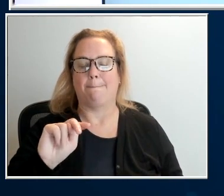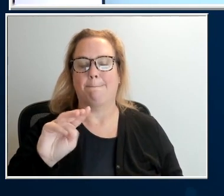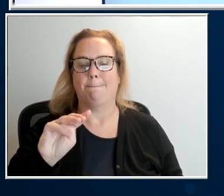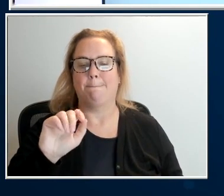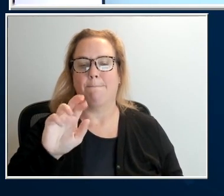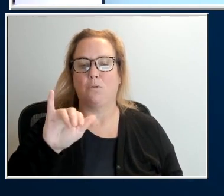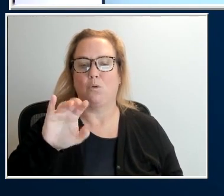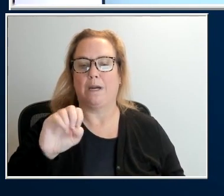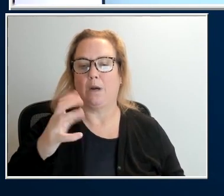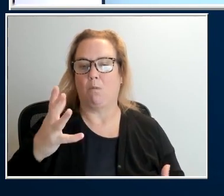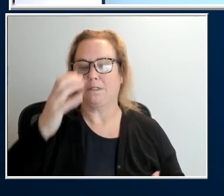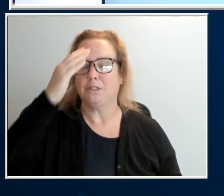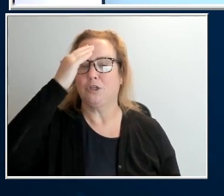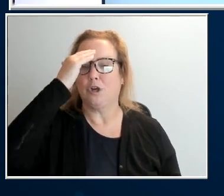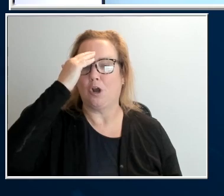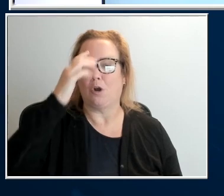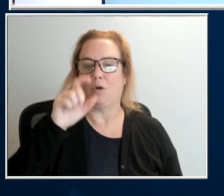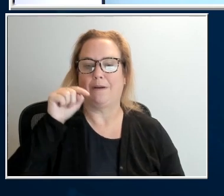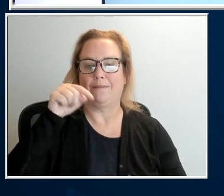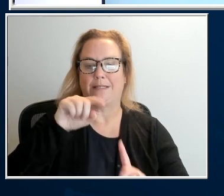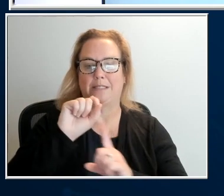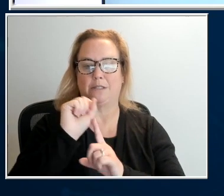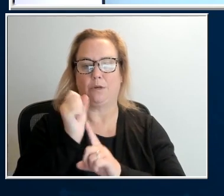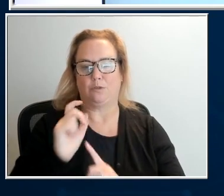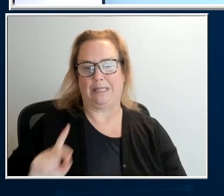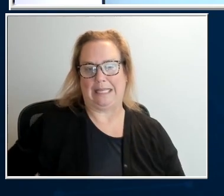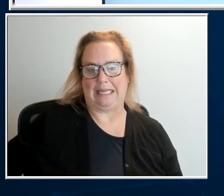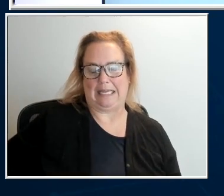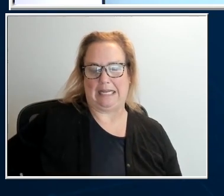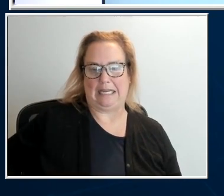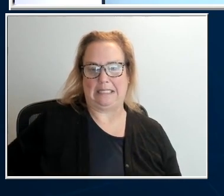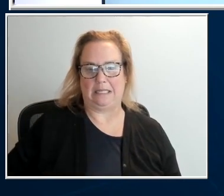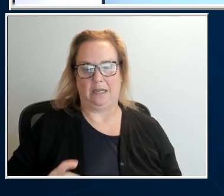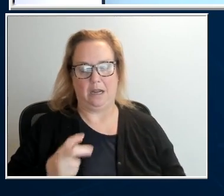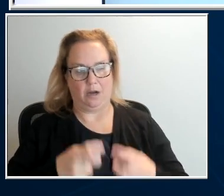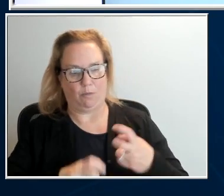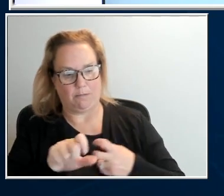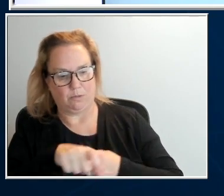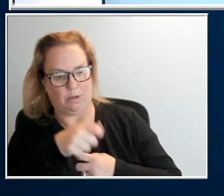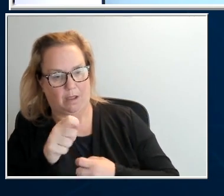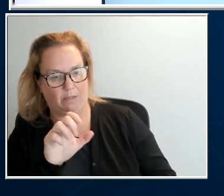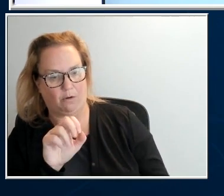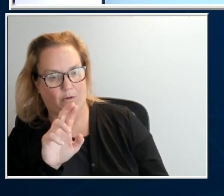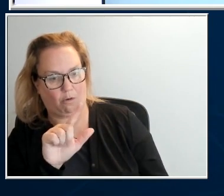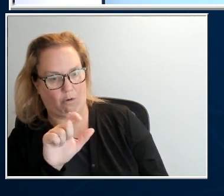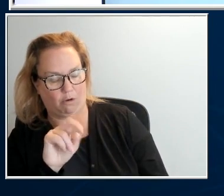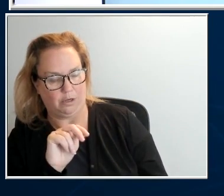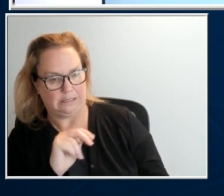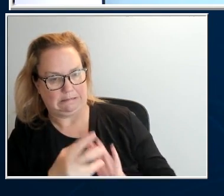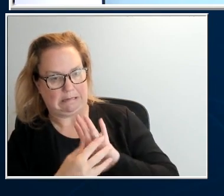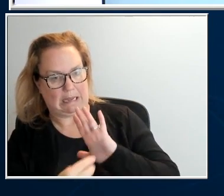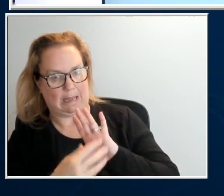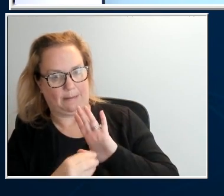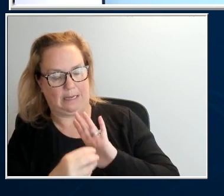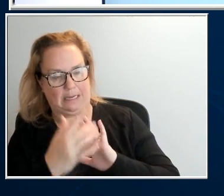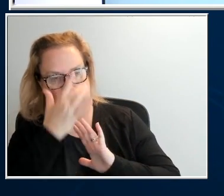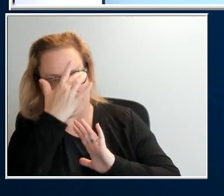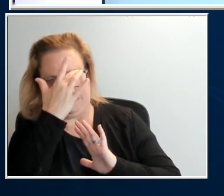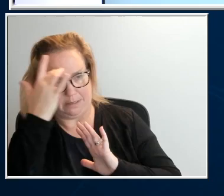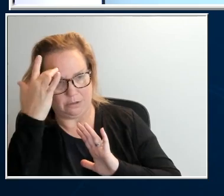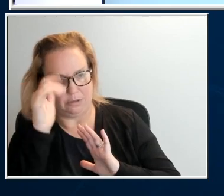know, if this is the case with kidneys, could problems with other organs mimic dementia or